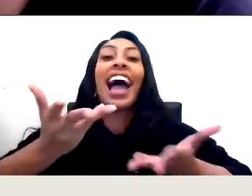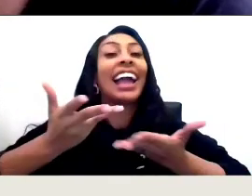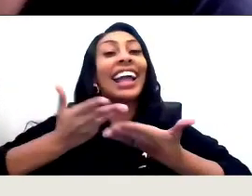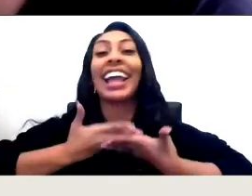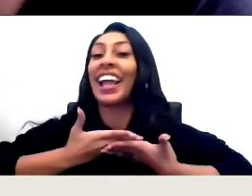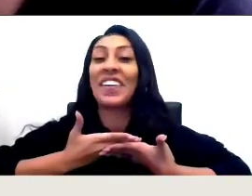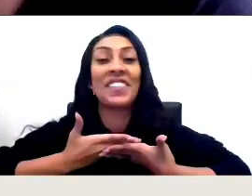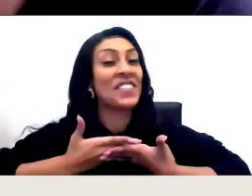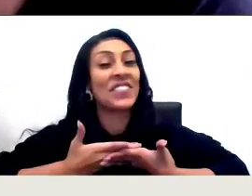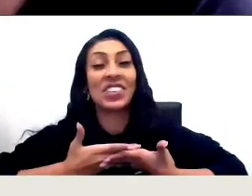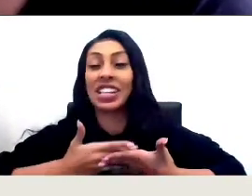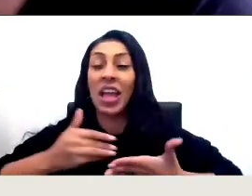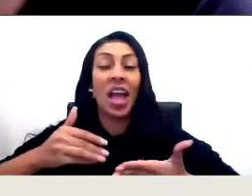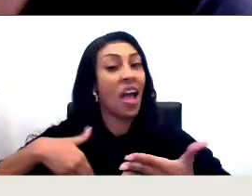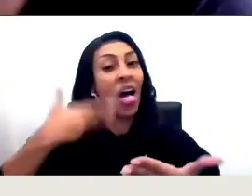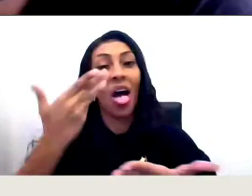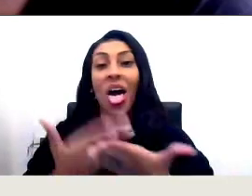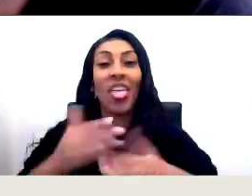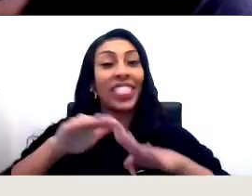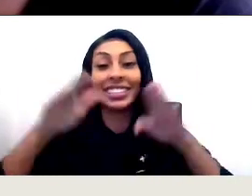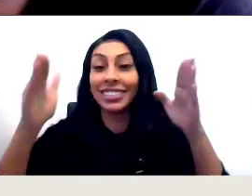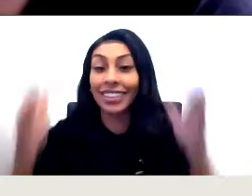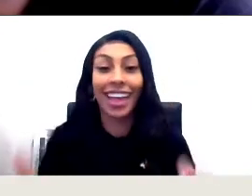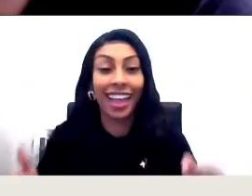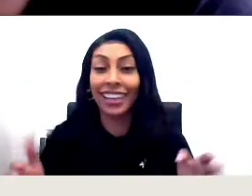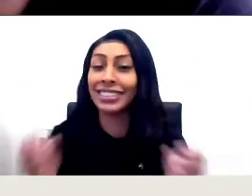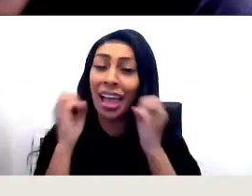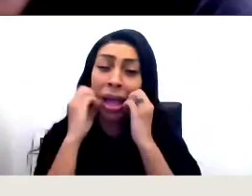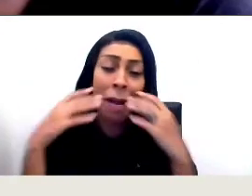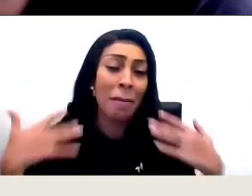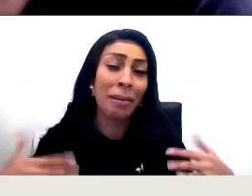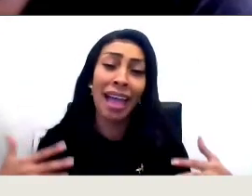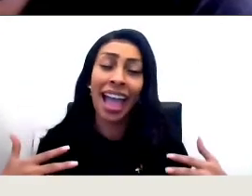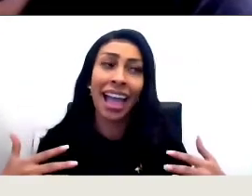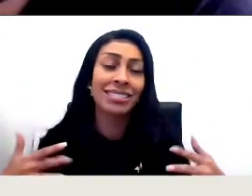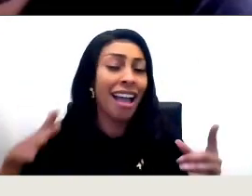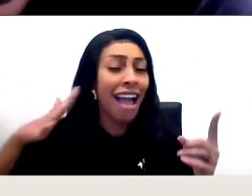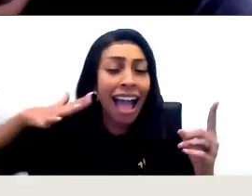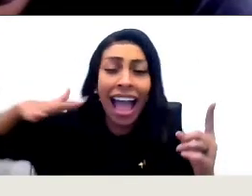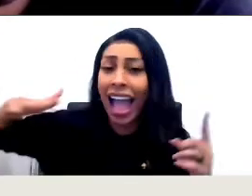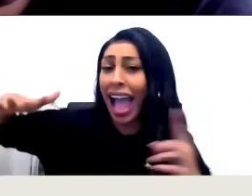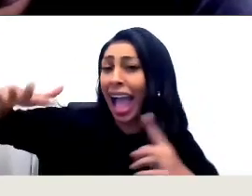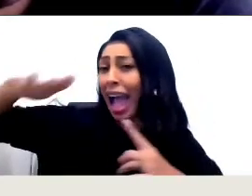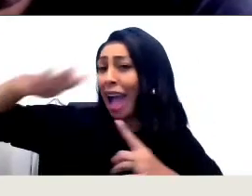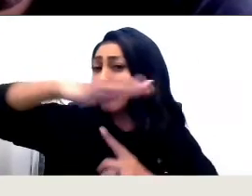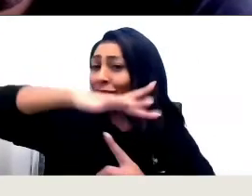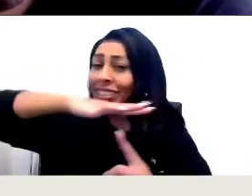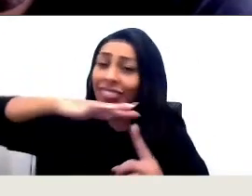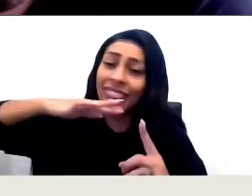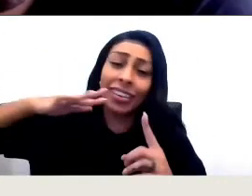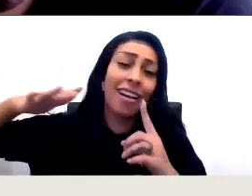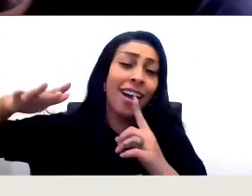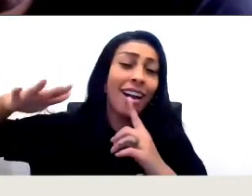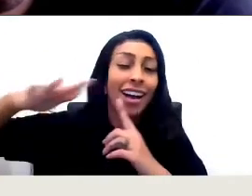on stage tonight. What an amazing, and the atmosphere in that space was like,